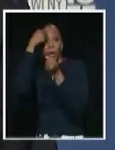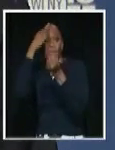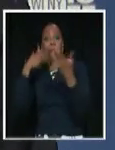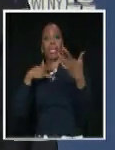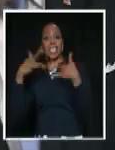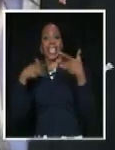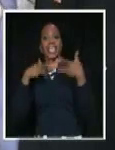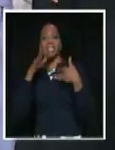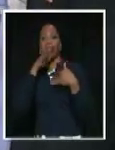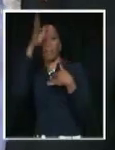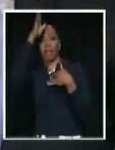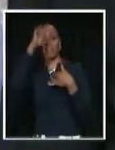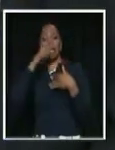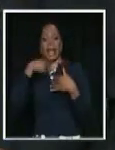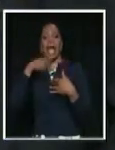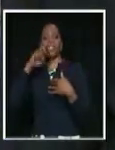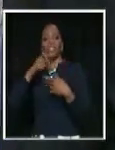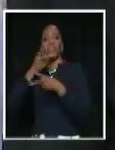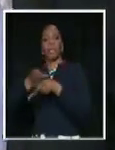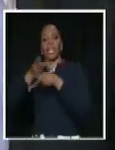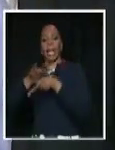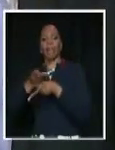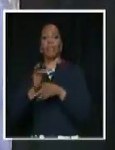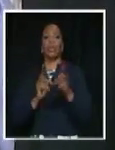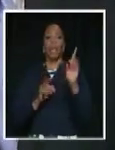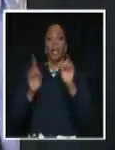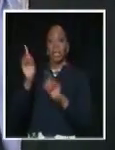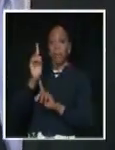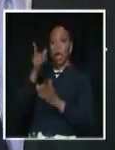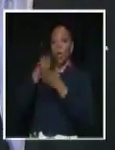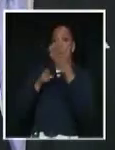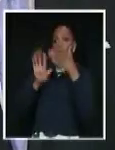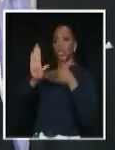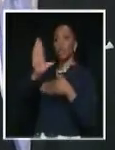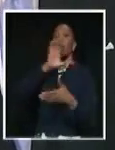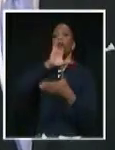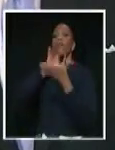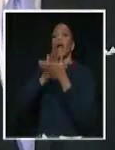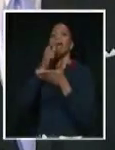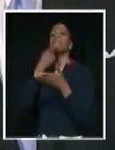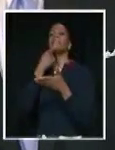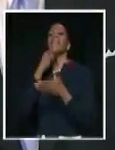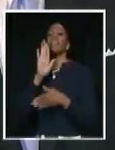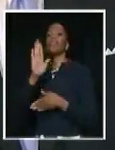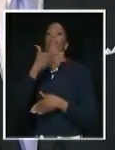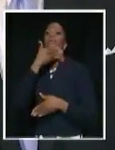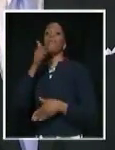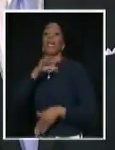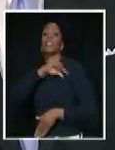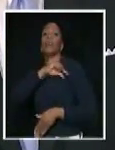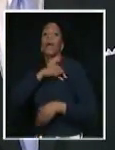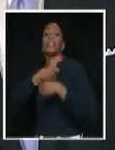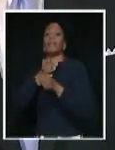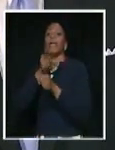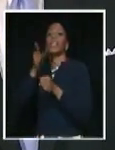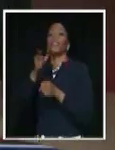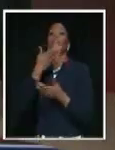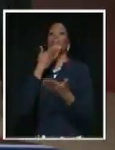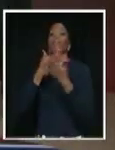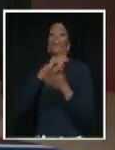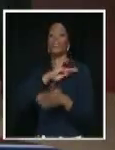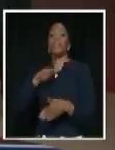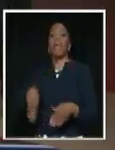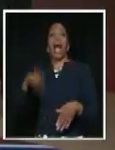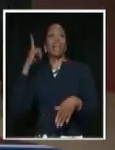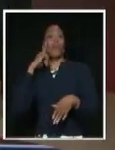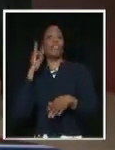wasn't. And I think I should have been more careful. Okay, Mr. de Blasio, what would your wife say is your best quality to make you a good mayor in this town? I thought you were going